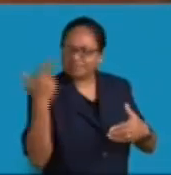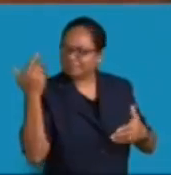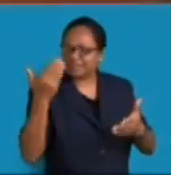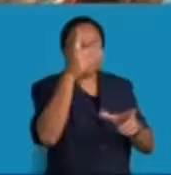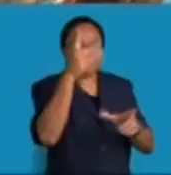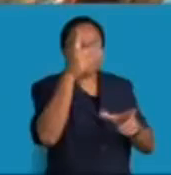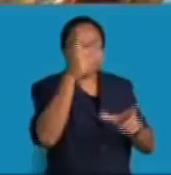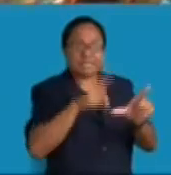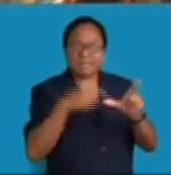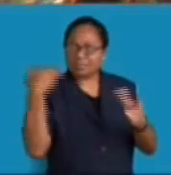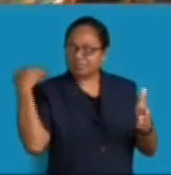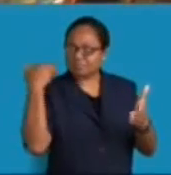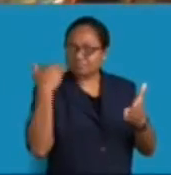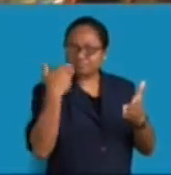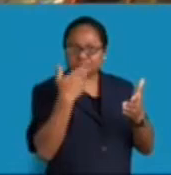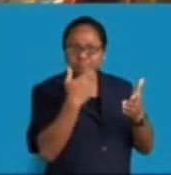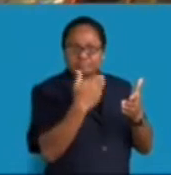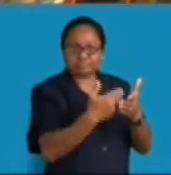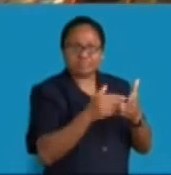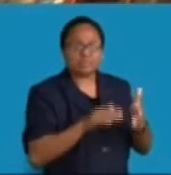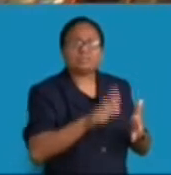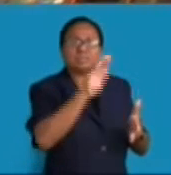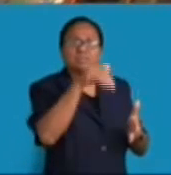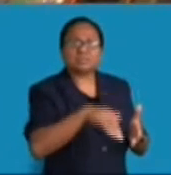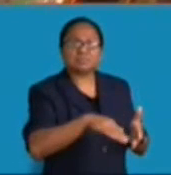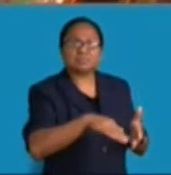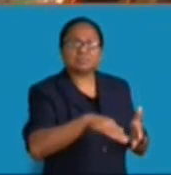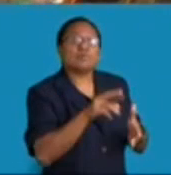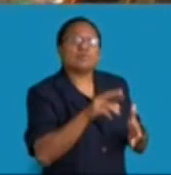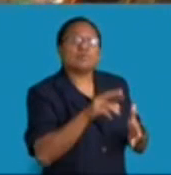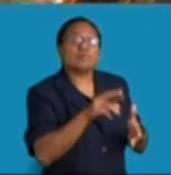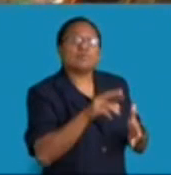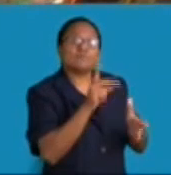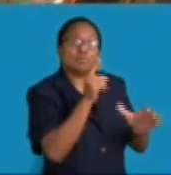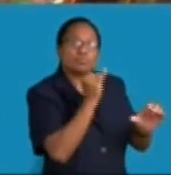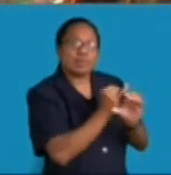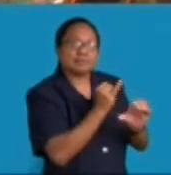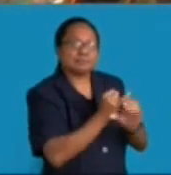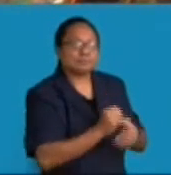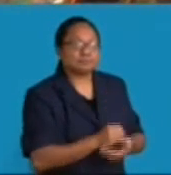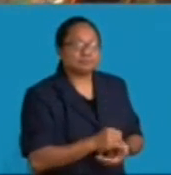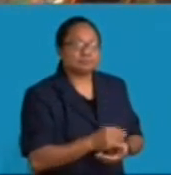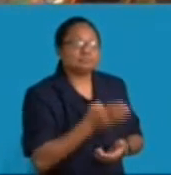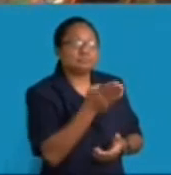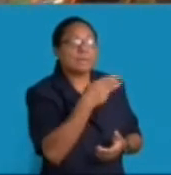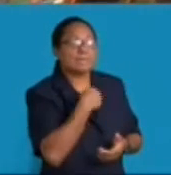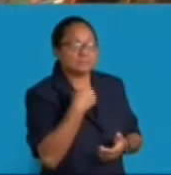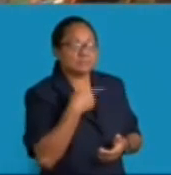Speaker. Thank you. I give the floor to the Honourable Minister for Defence and National Security.